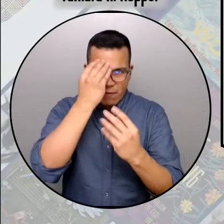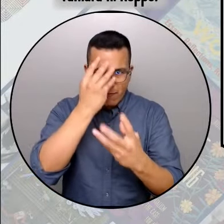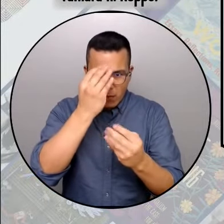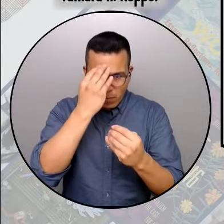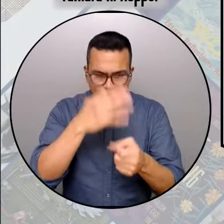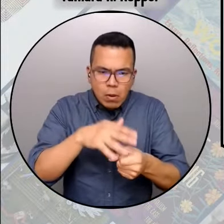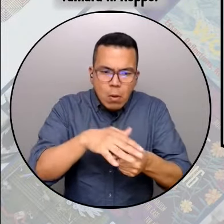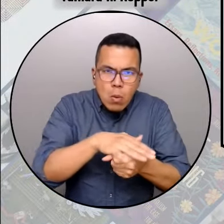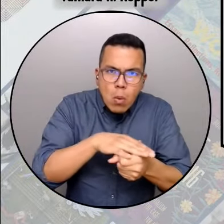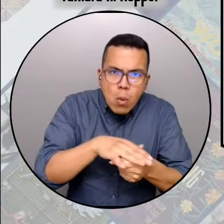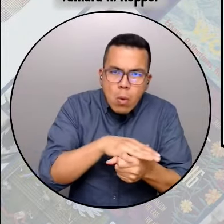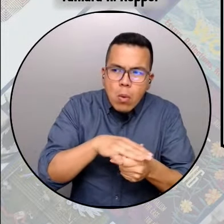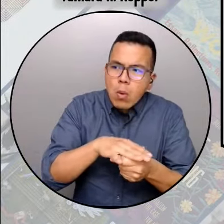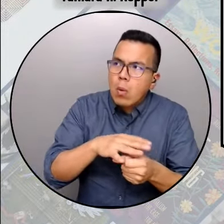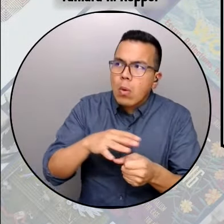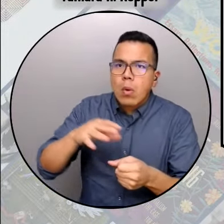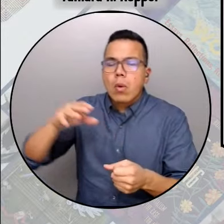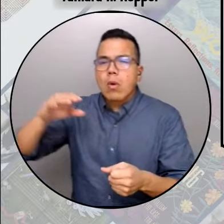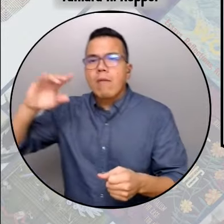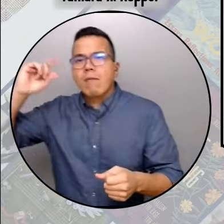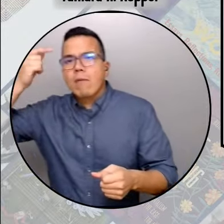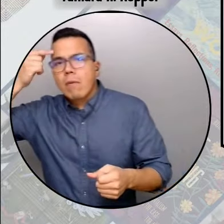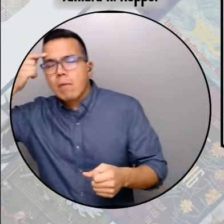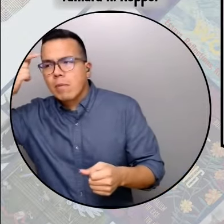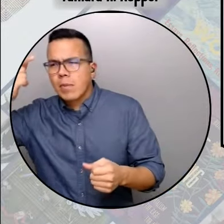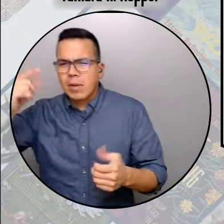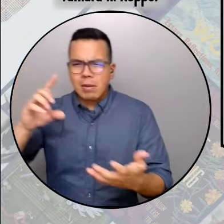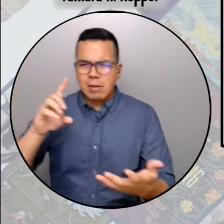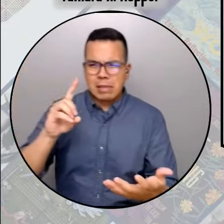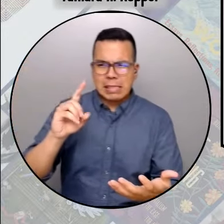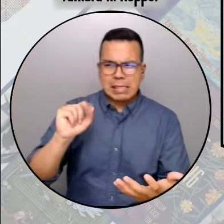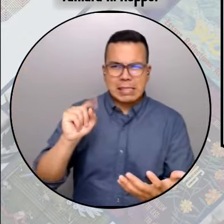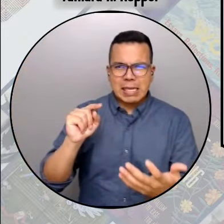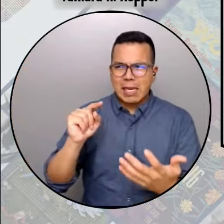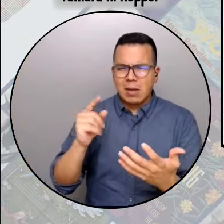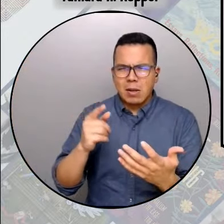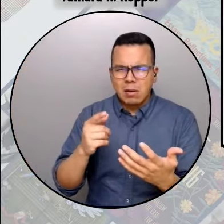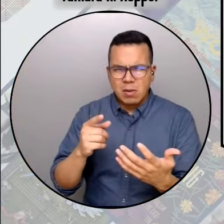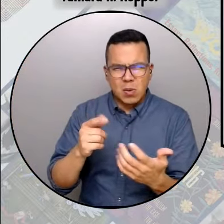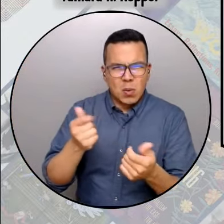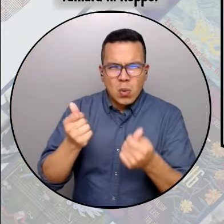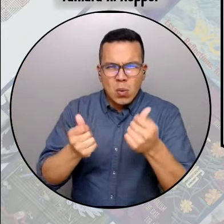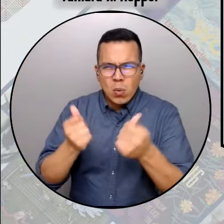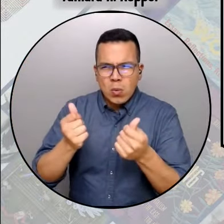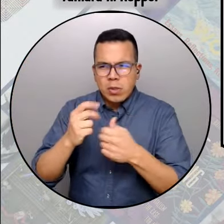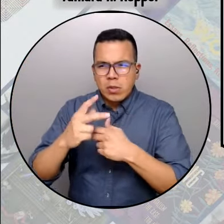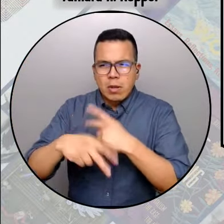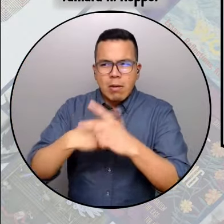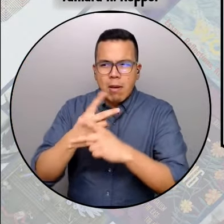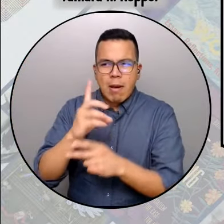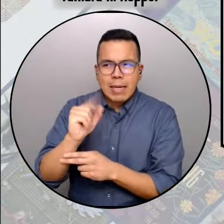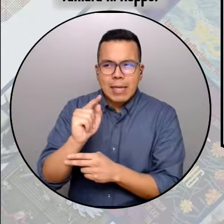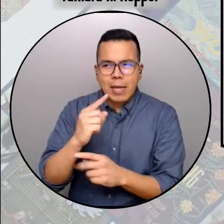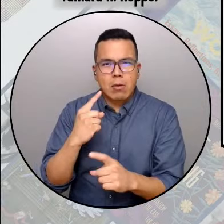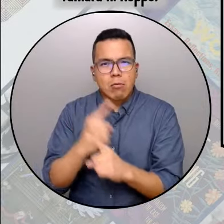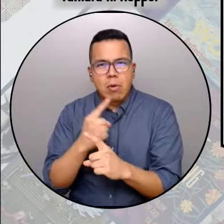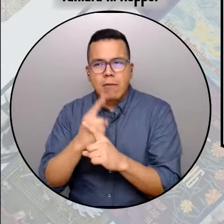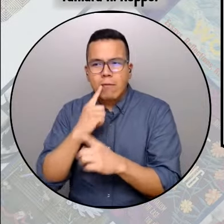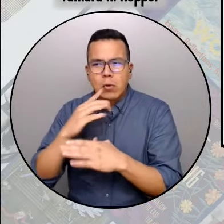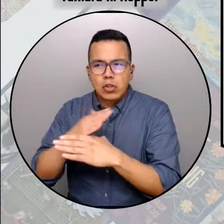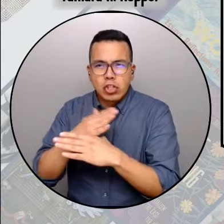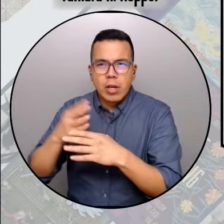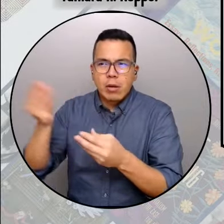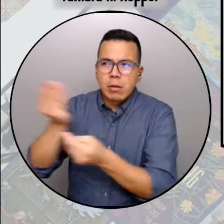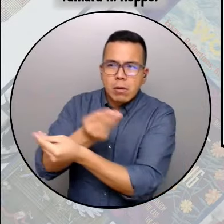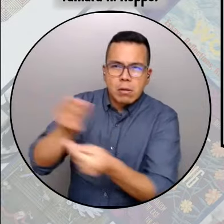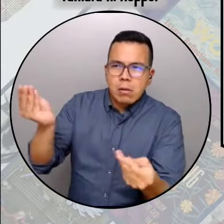lot of data justice folks are thinking about, is what data needs to be shared between whom, and how do you also try to call for policies to prevent